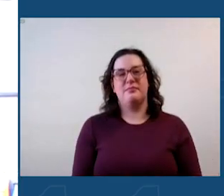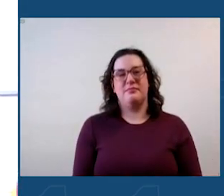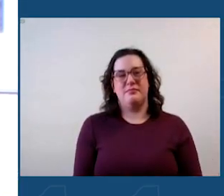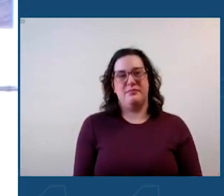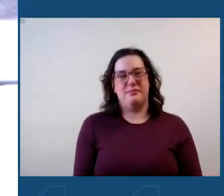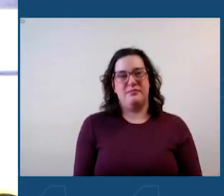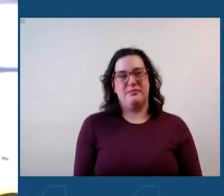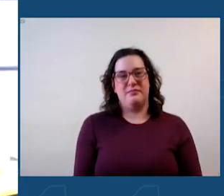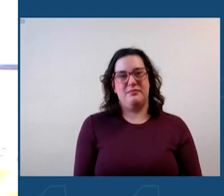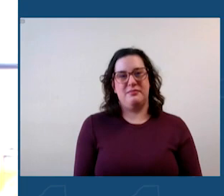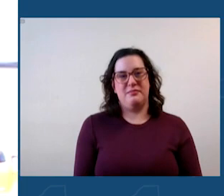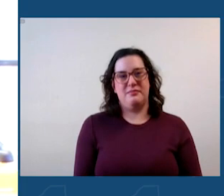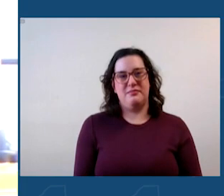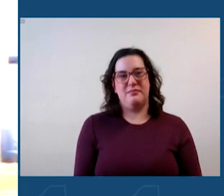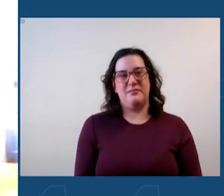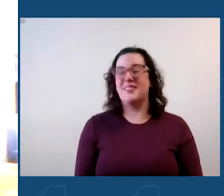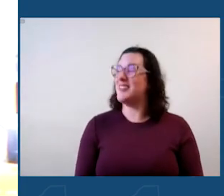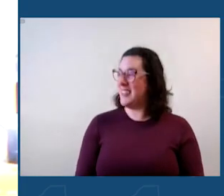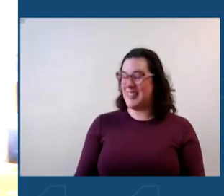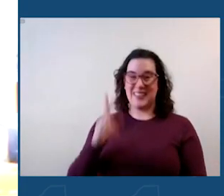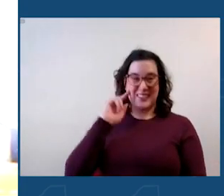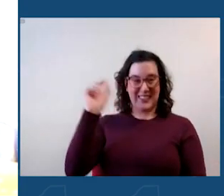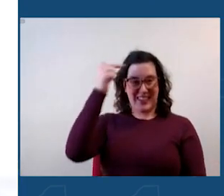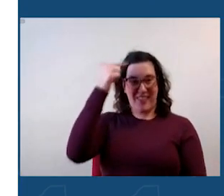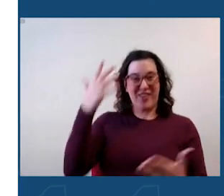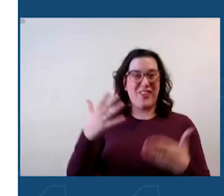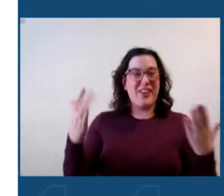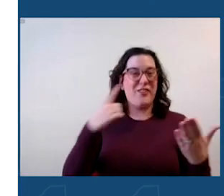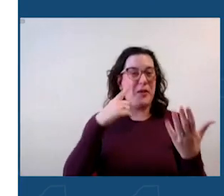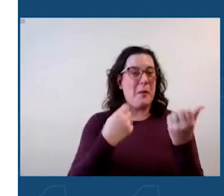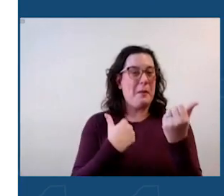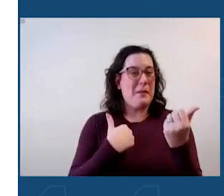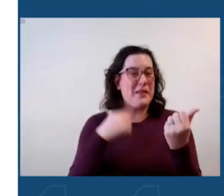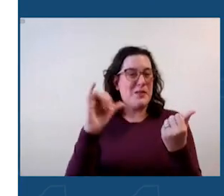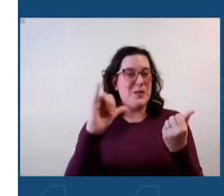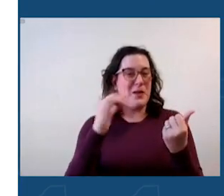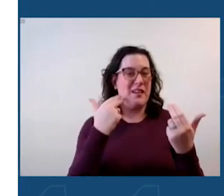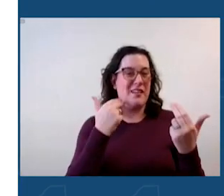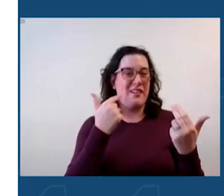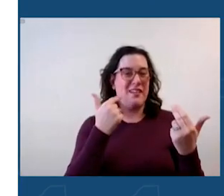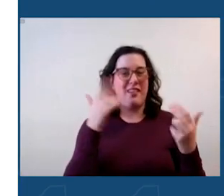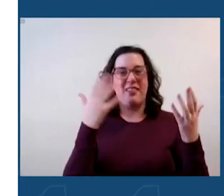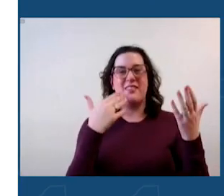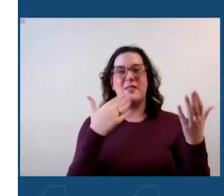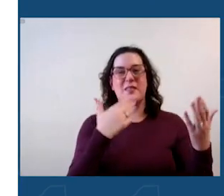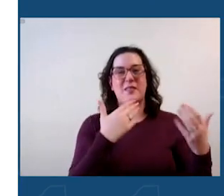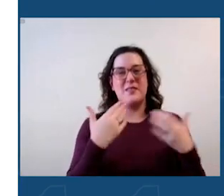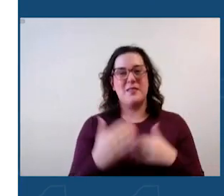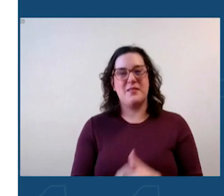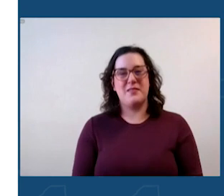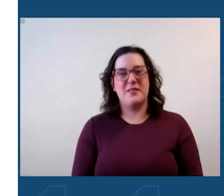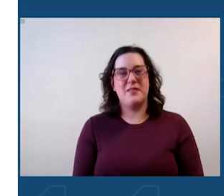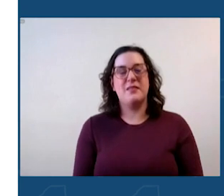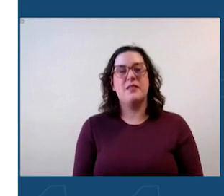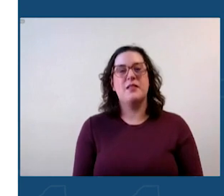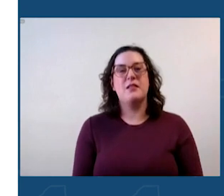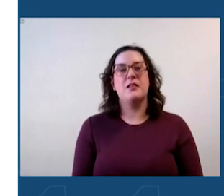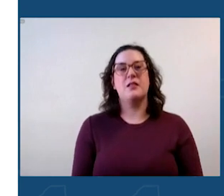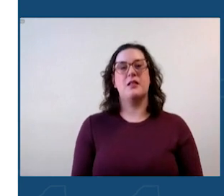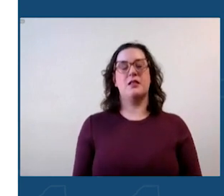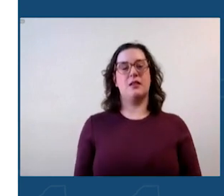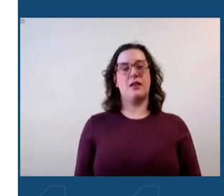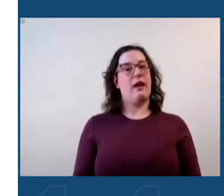See, Governor, they're here for me too. So thank you, everyone. I didn't prepare any remarks. This is a great, great